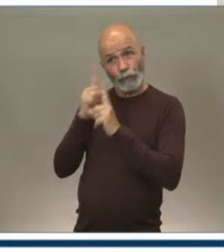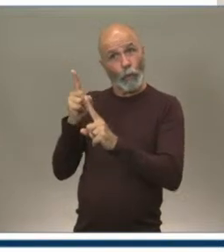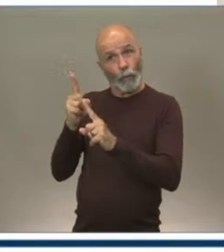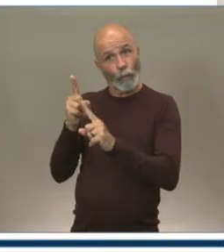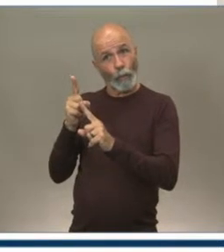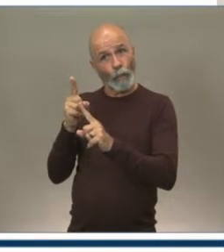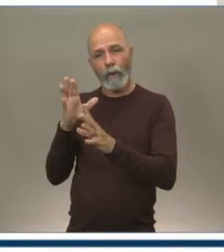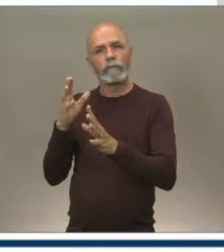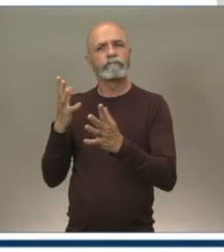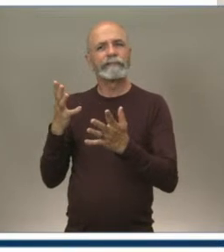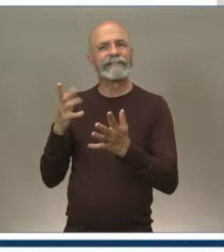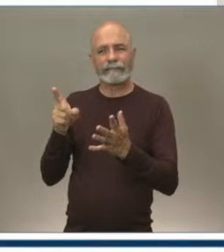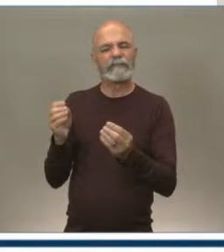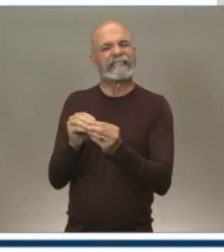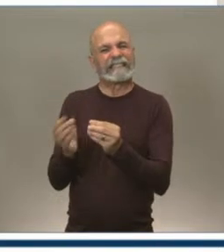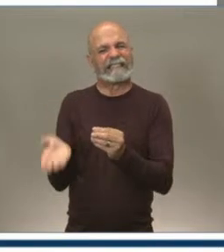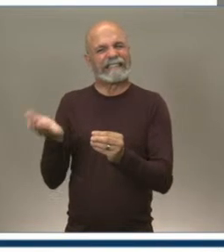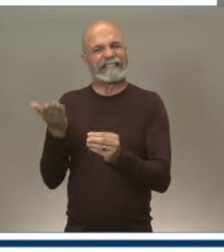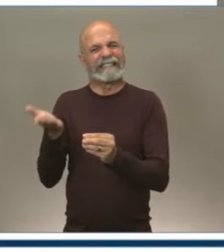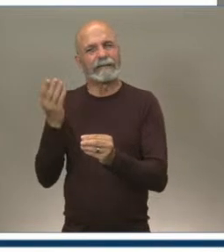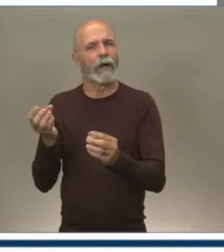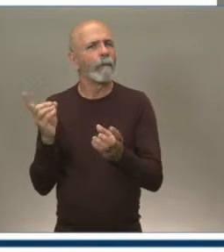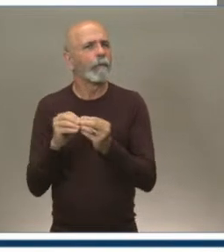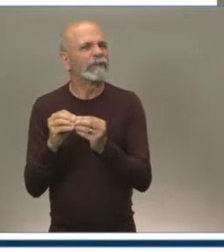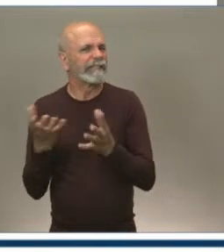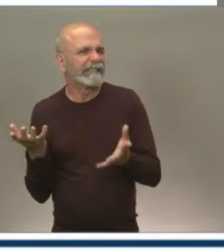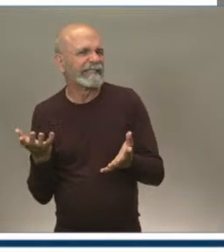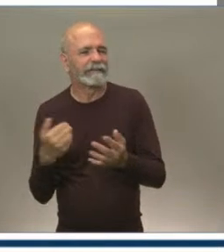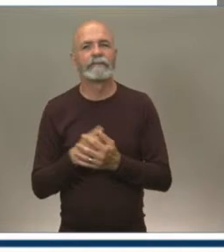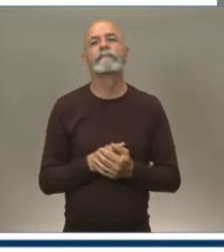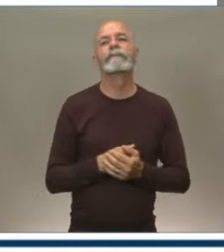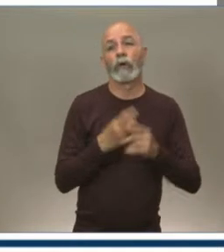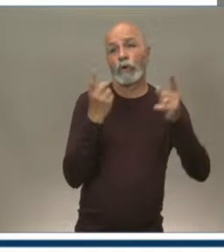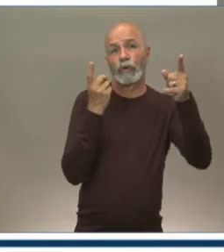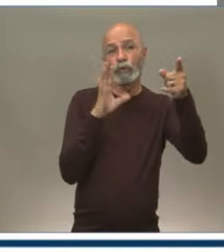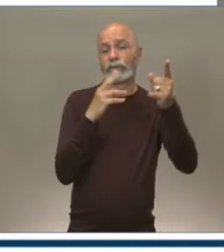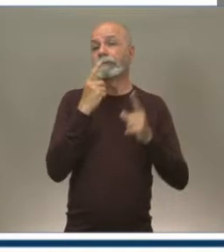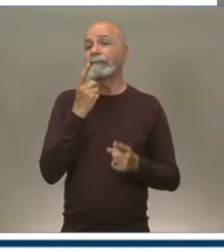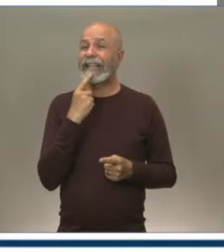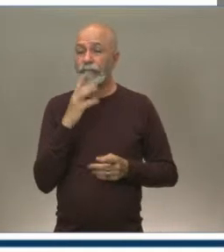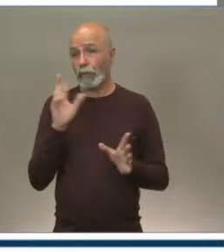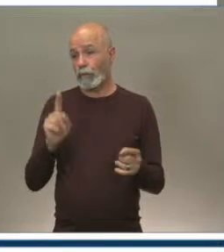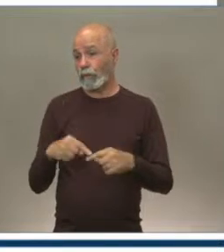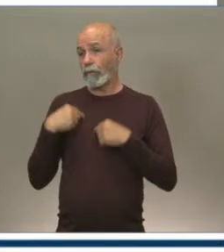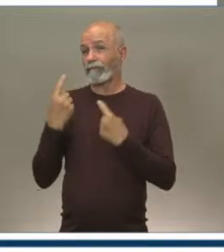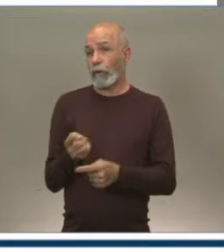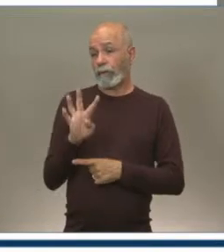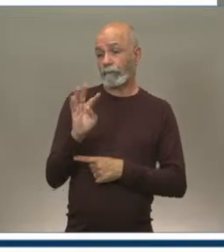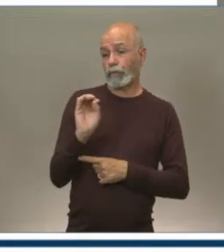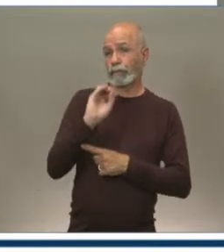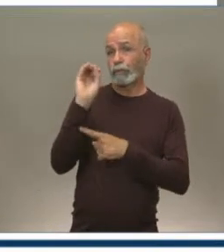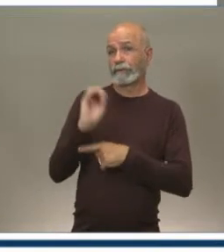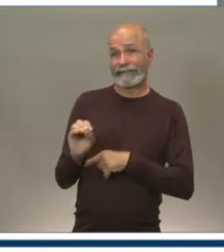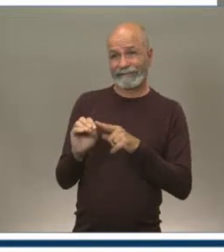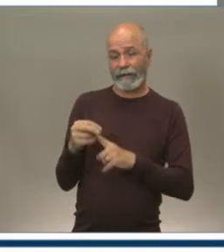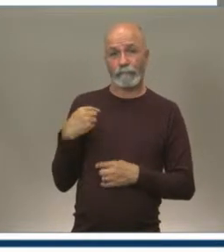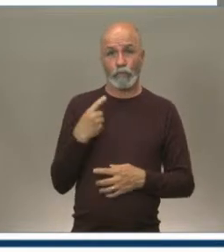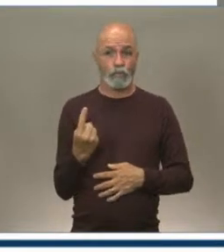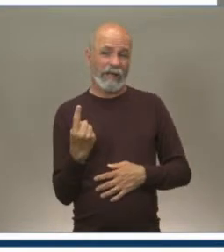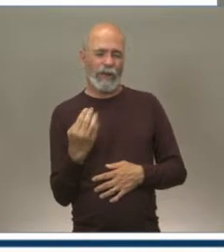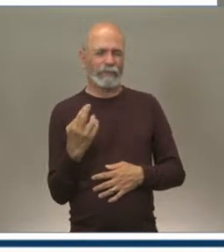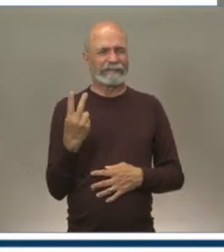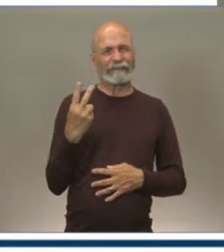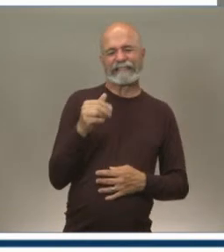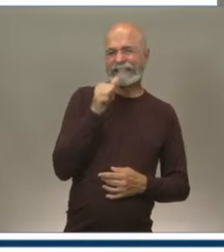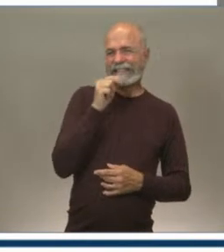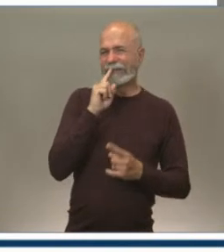more? Well, we've got 40% of our population who have had one or more dose. When we look at